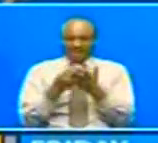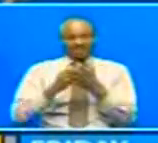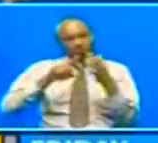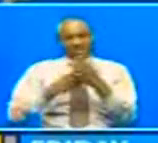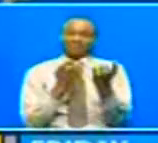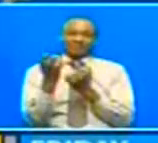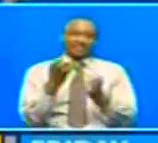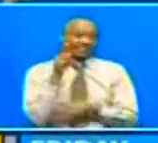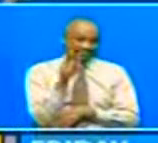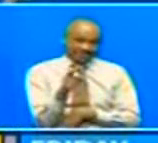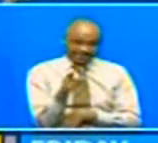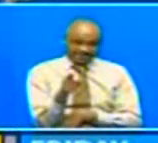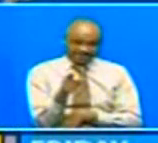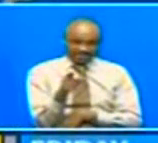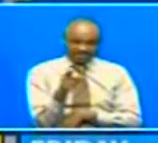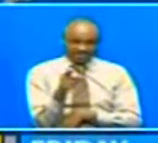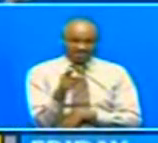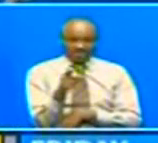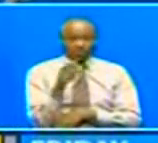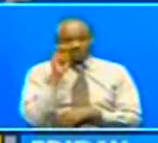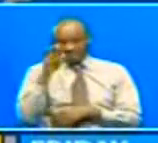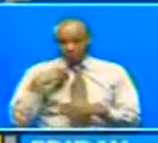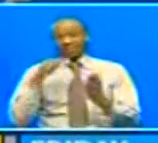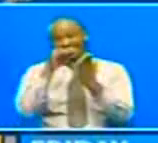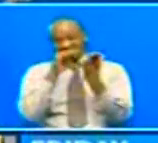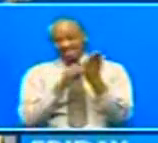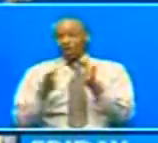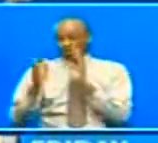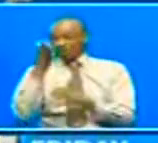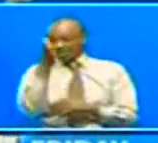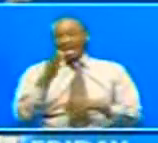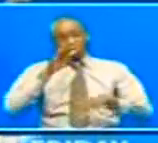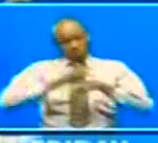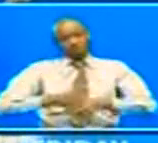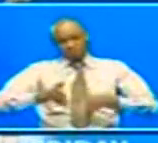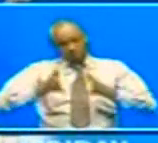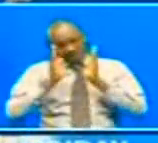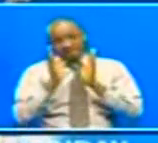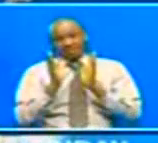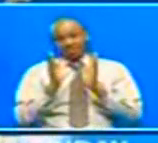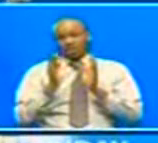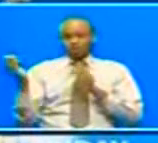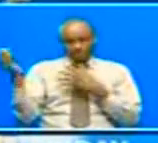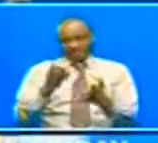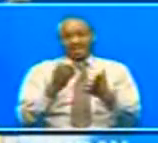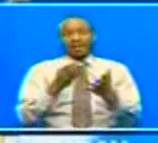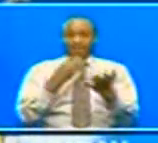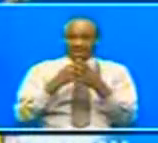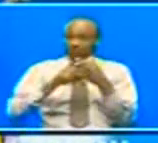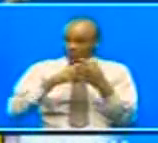see the dual listing opportunity as a great way of bringing capital